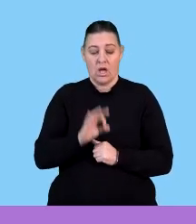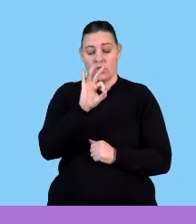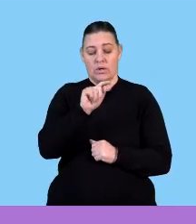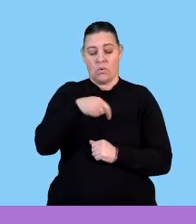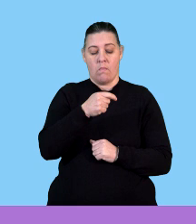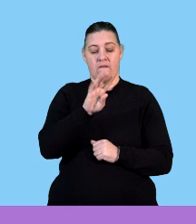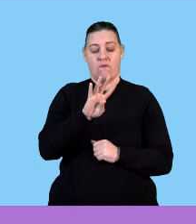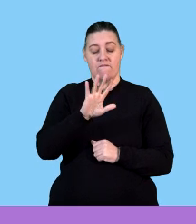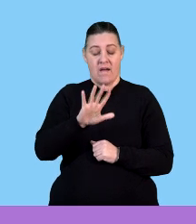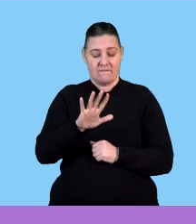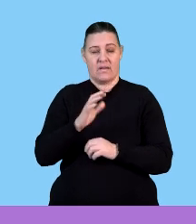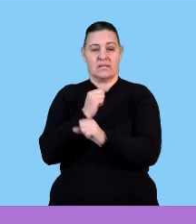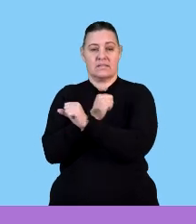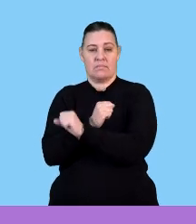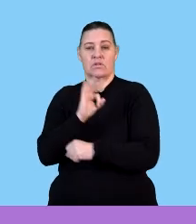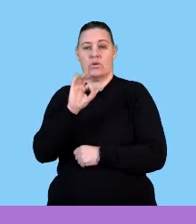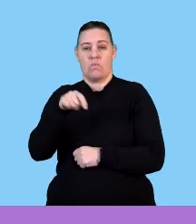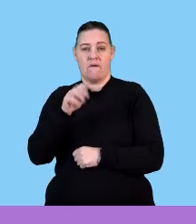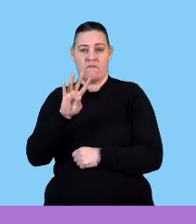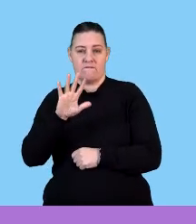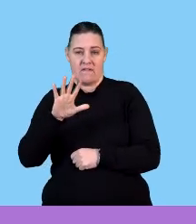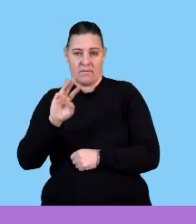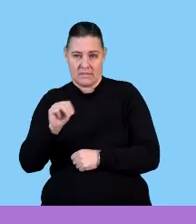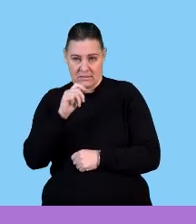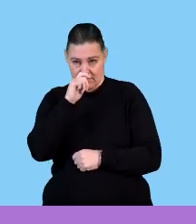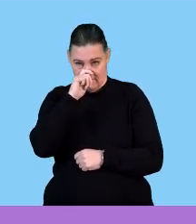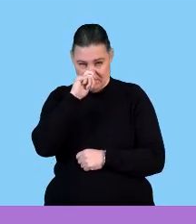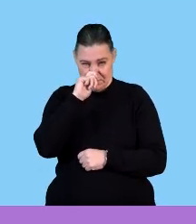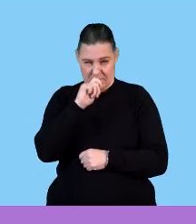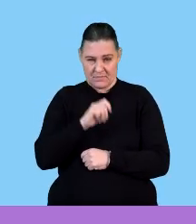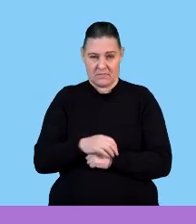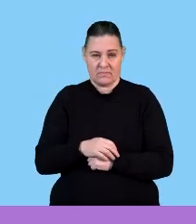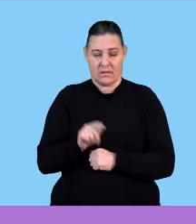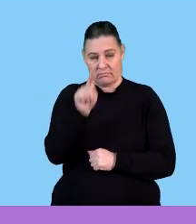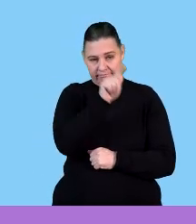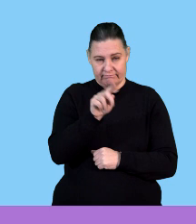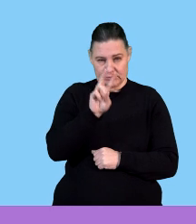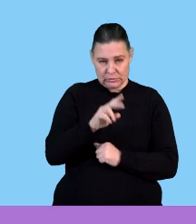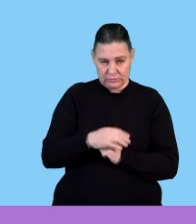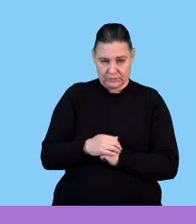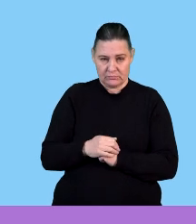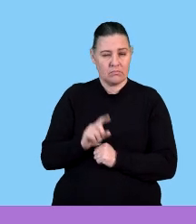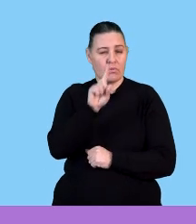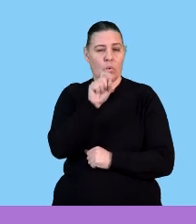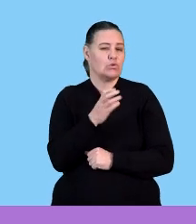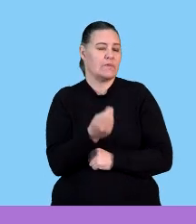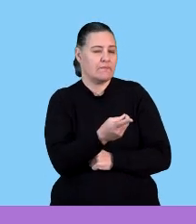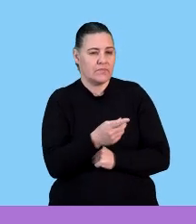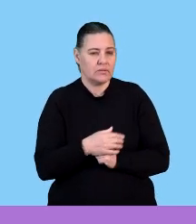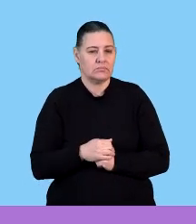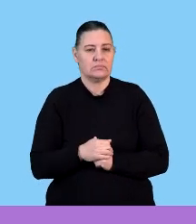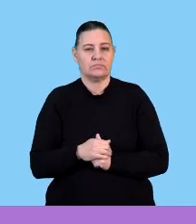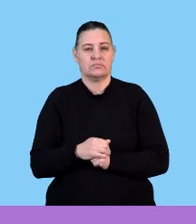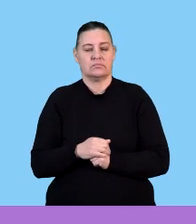are 3,45 meters by 3,45 meters. So that's bedroom 2. Let's see what question they need to ask